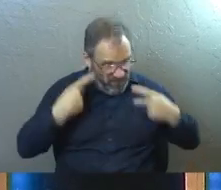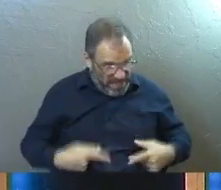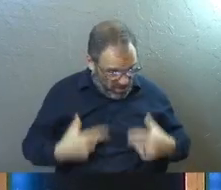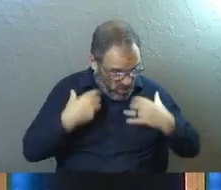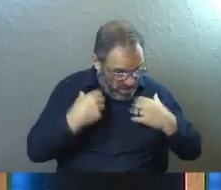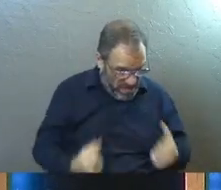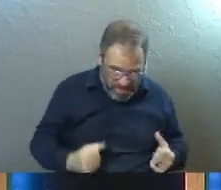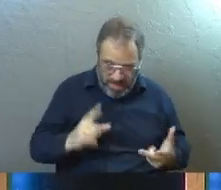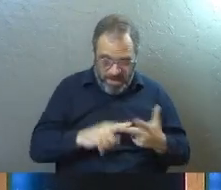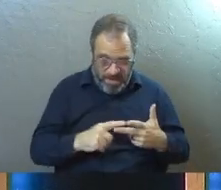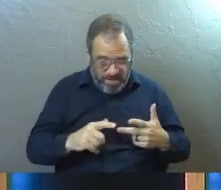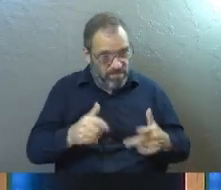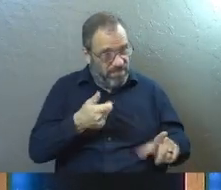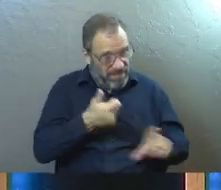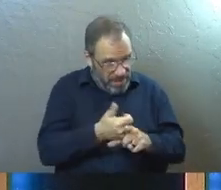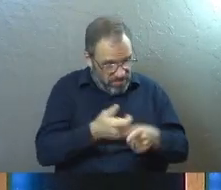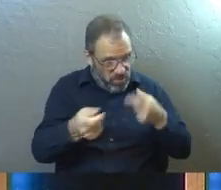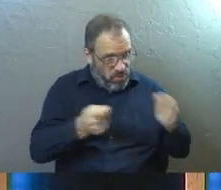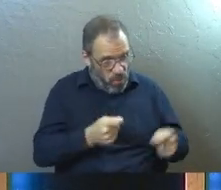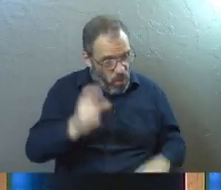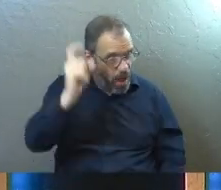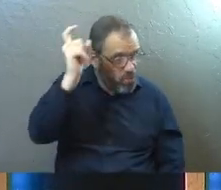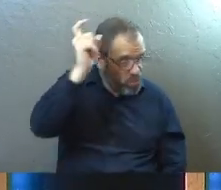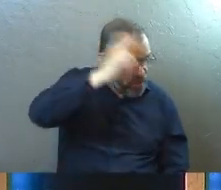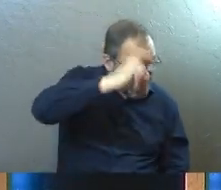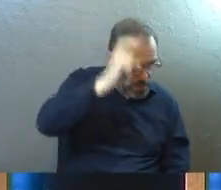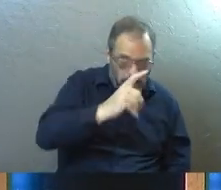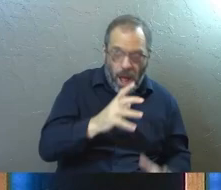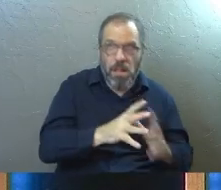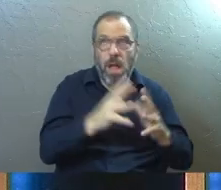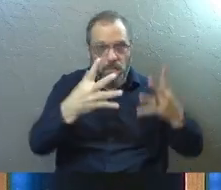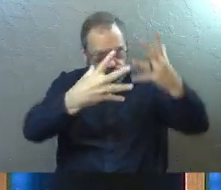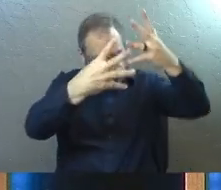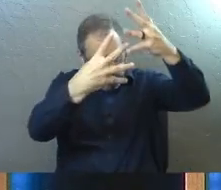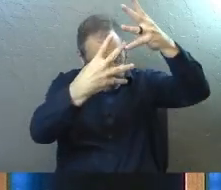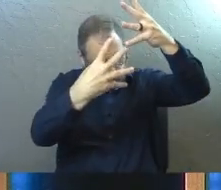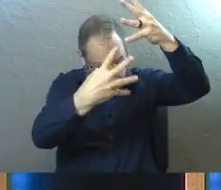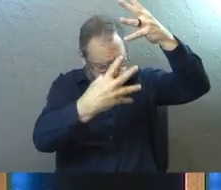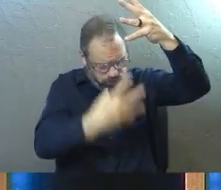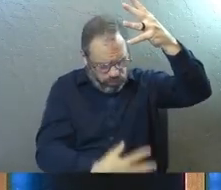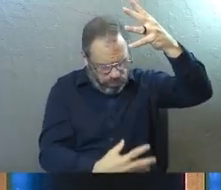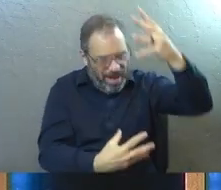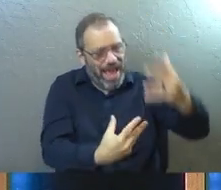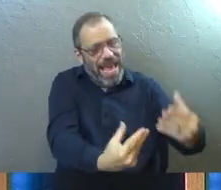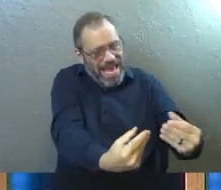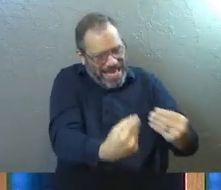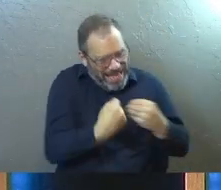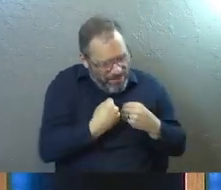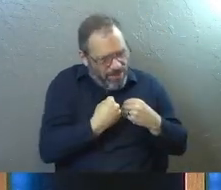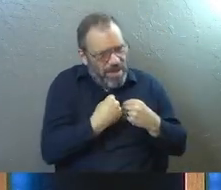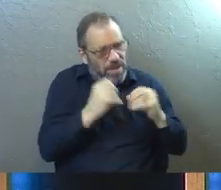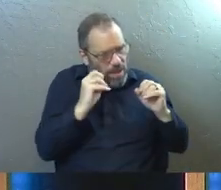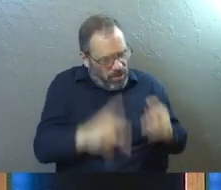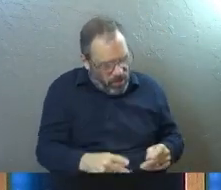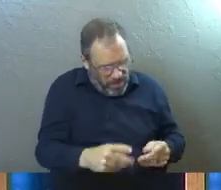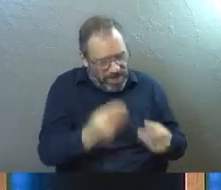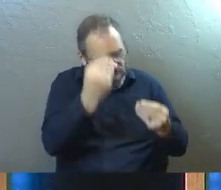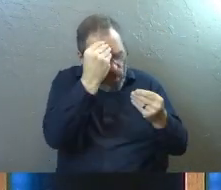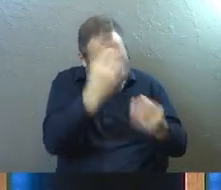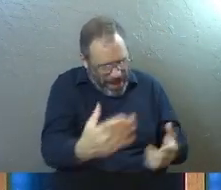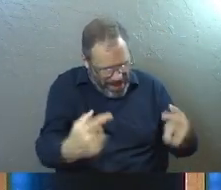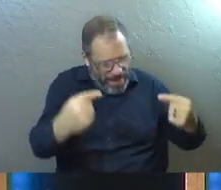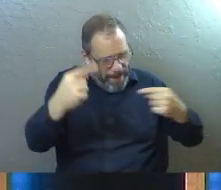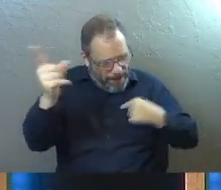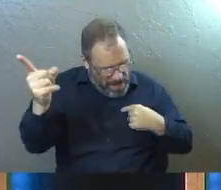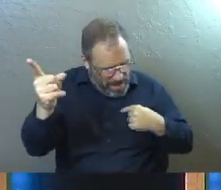physical healing for you. I've got self-control and wisdom. I've got so much more for you. Will you give me a chance? And will you obey the things